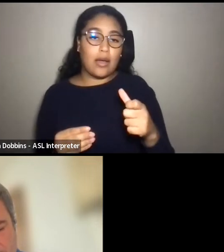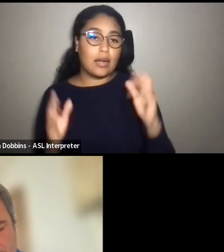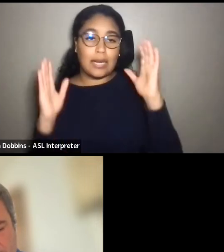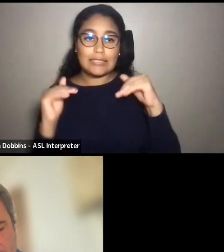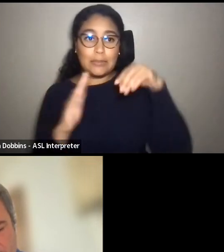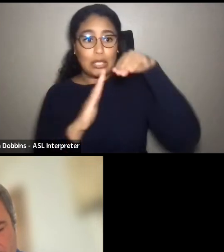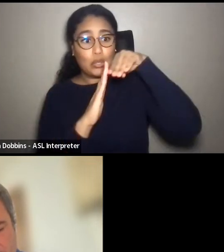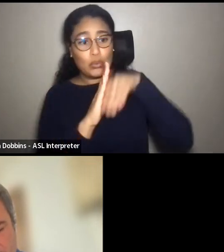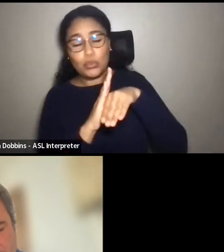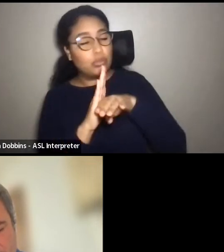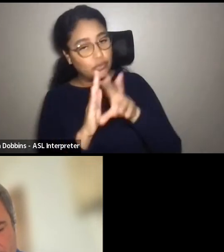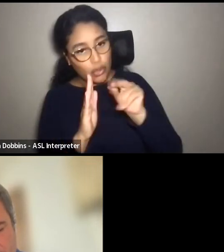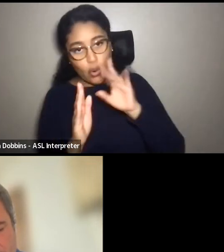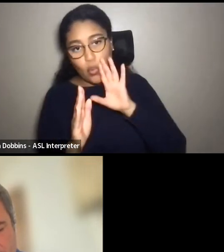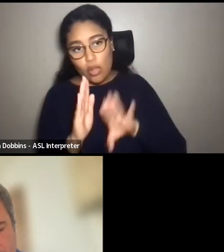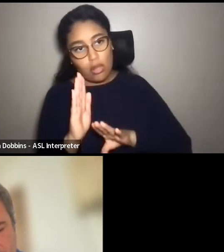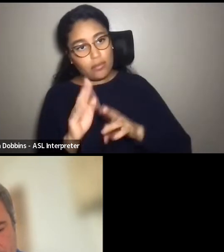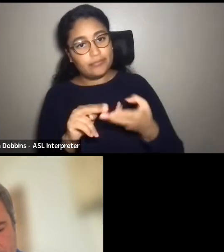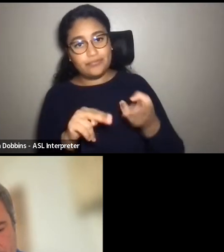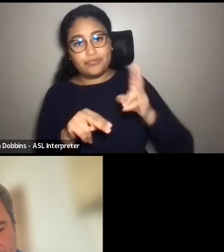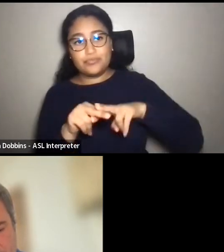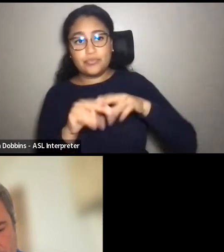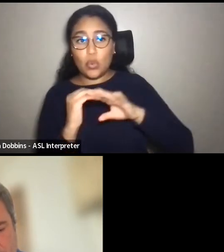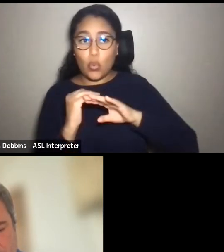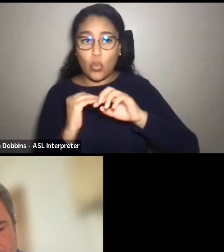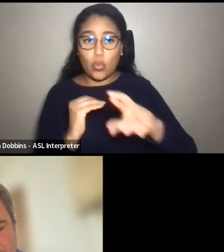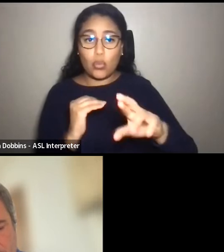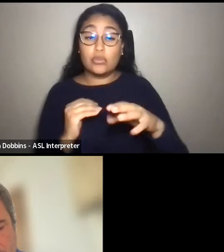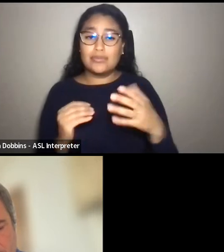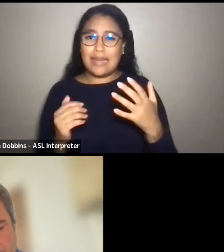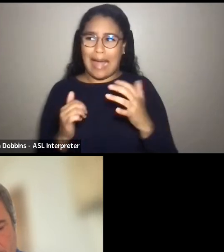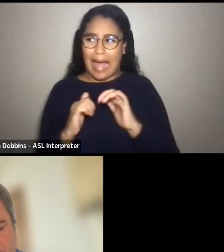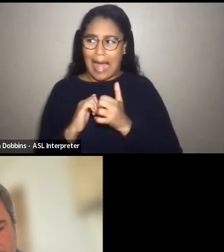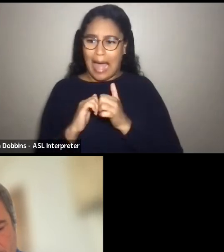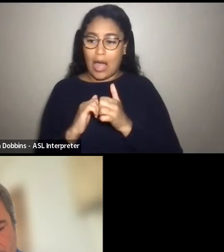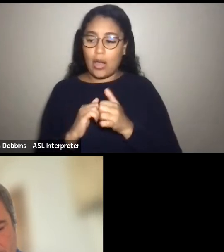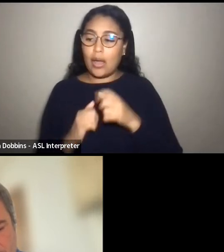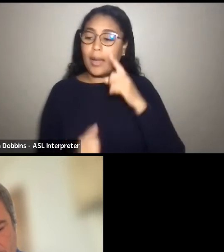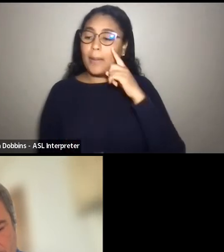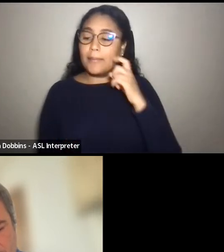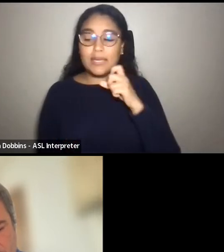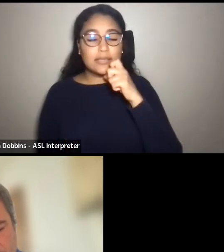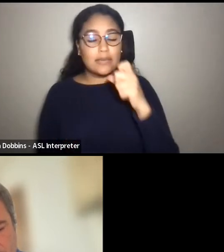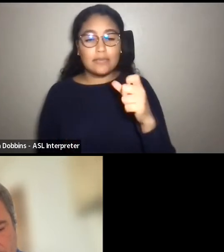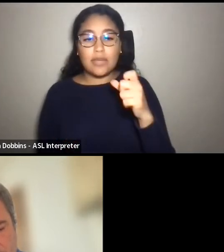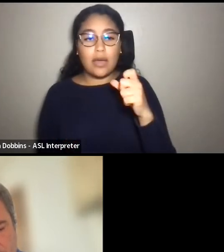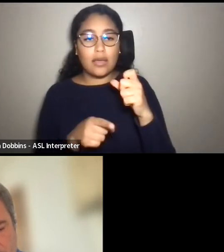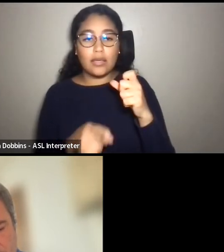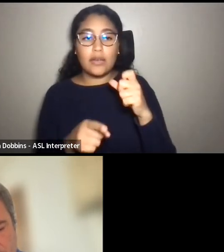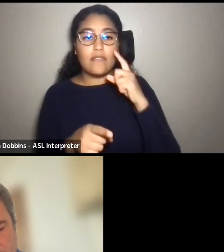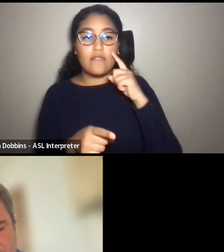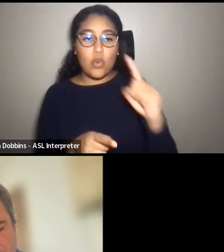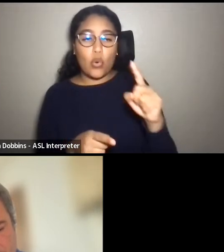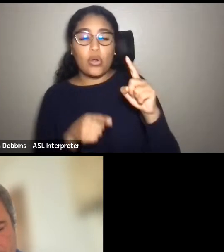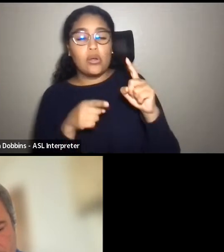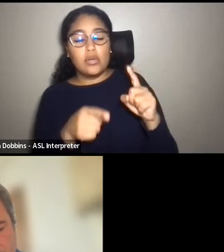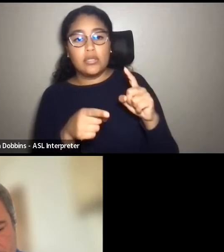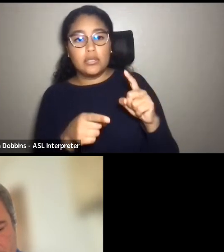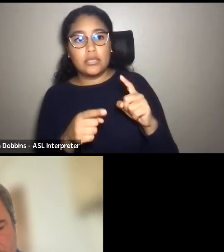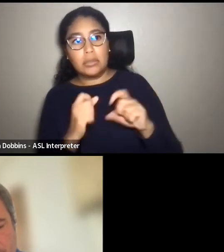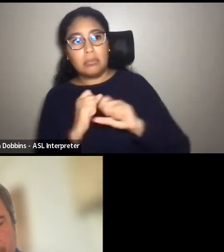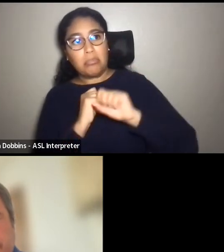decline. How did we get here? We are here because of misinformation, equivocation, and